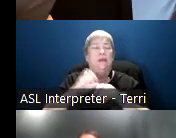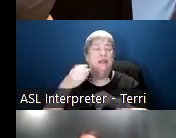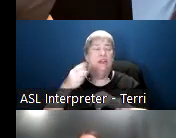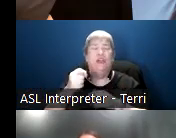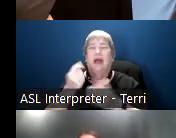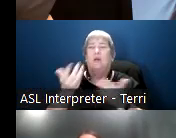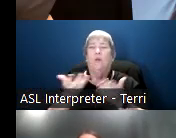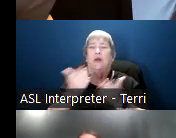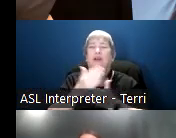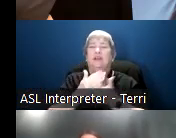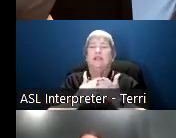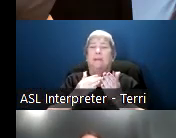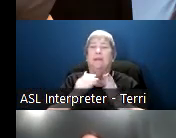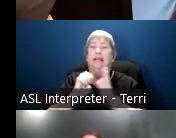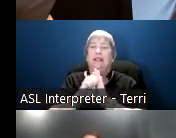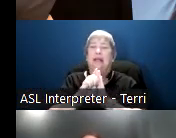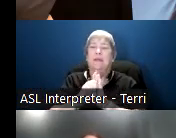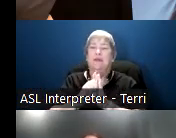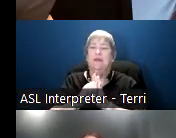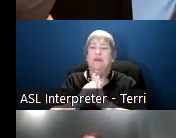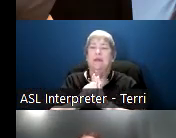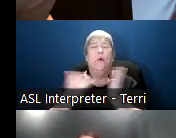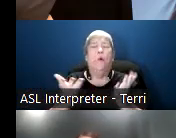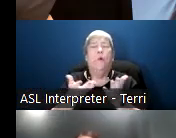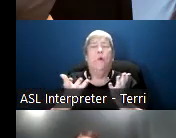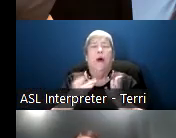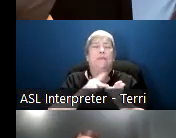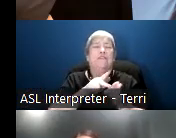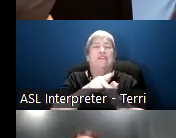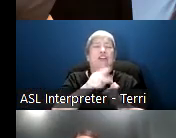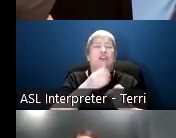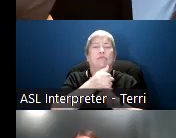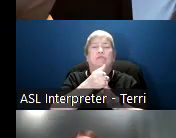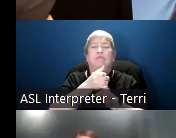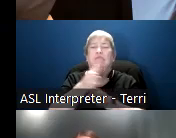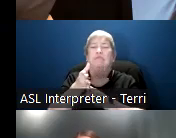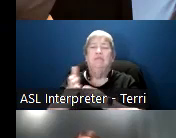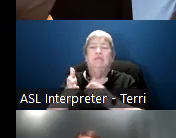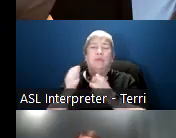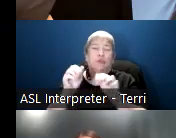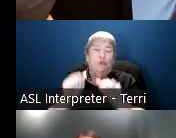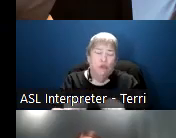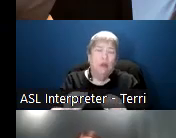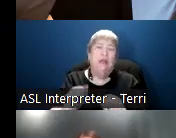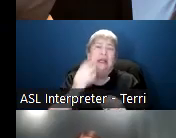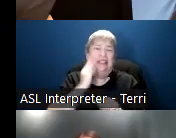examples of professionals who may be at risk of experiencing vicarious trauma?